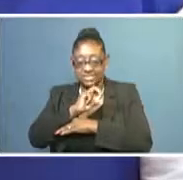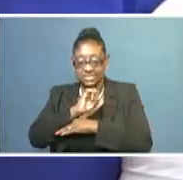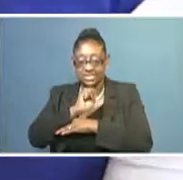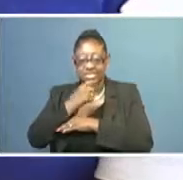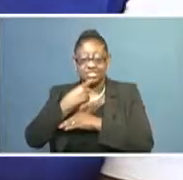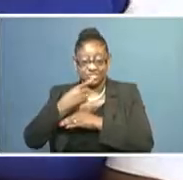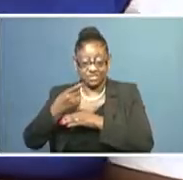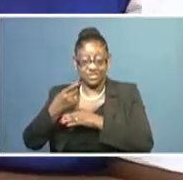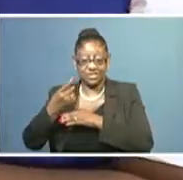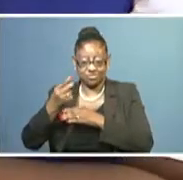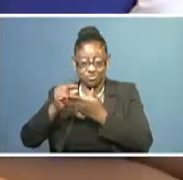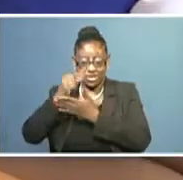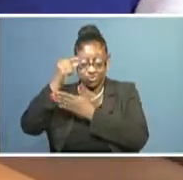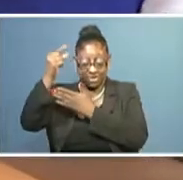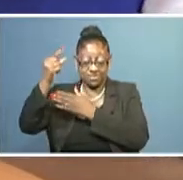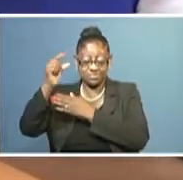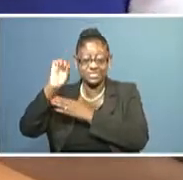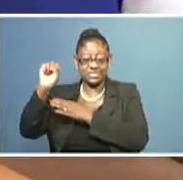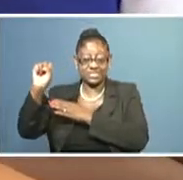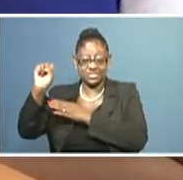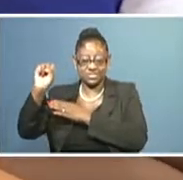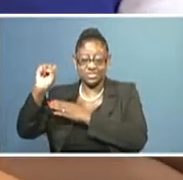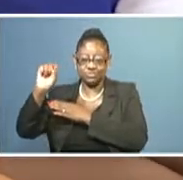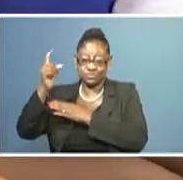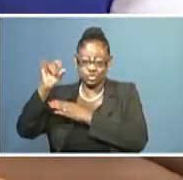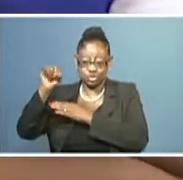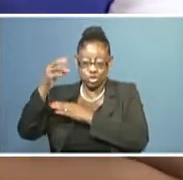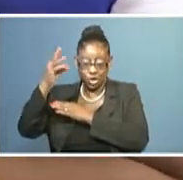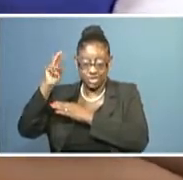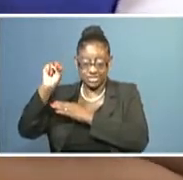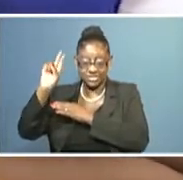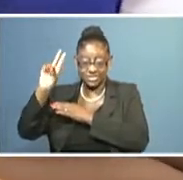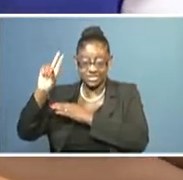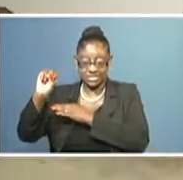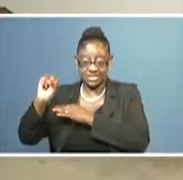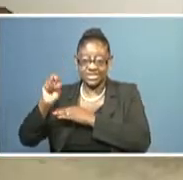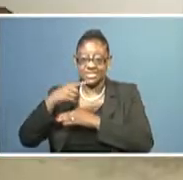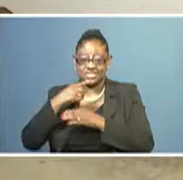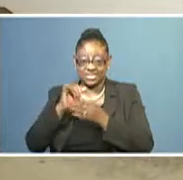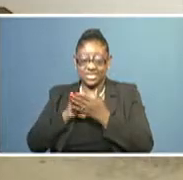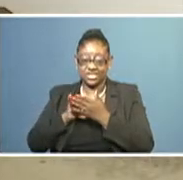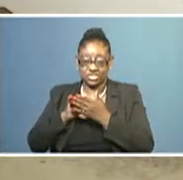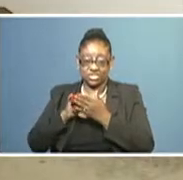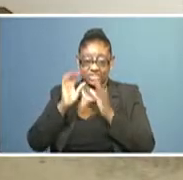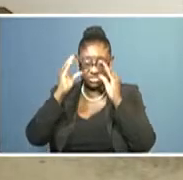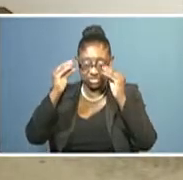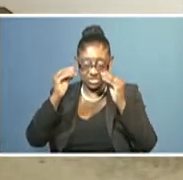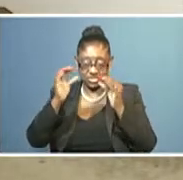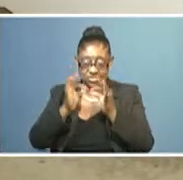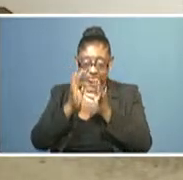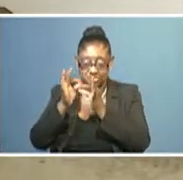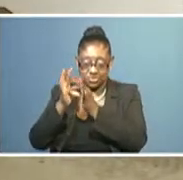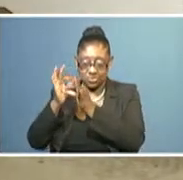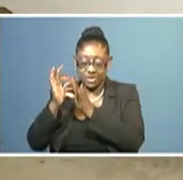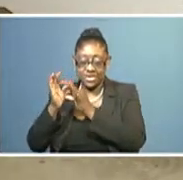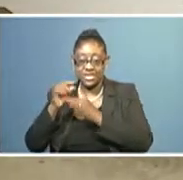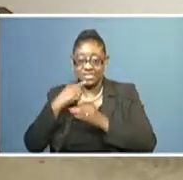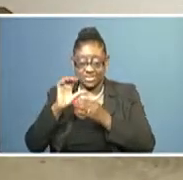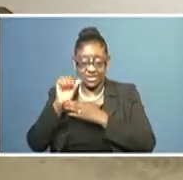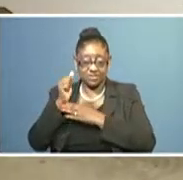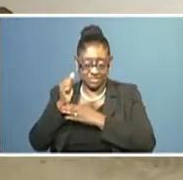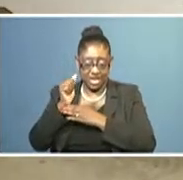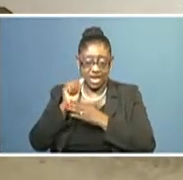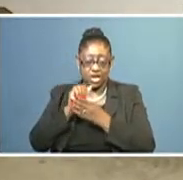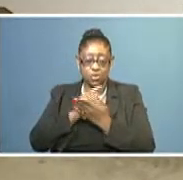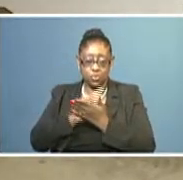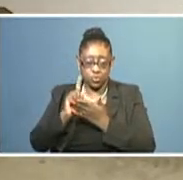Giant alumni will receive her bachelor's degree in Family Affairs and Consumer Science. We have about 10 weeks of actually training